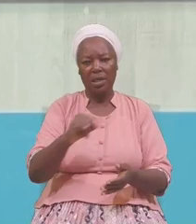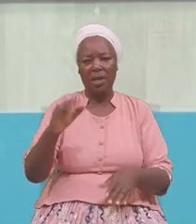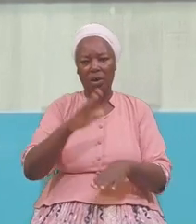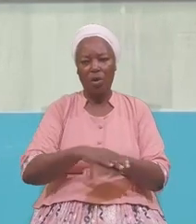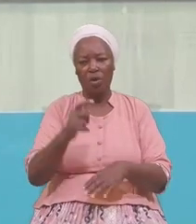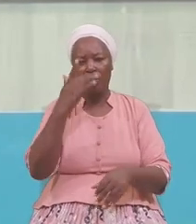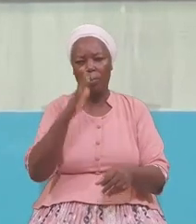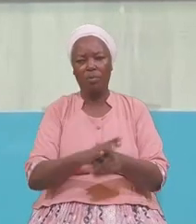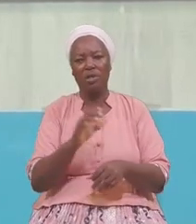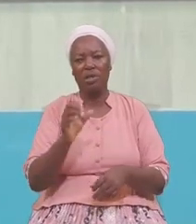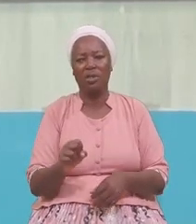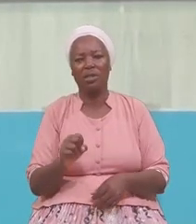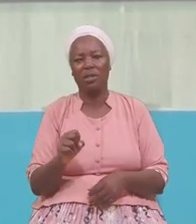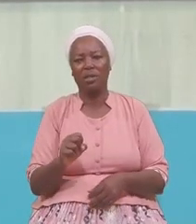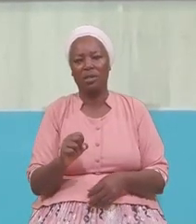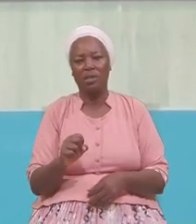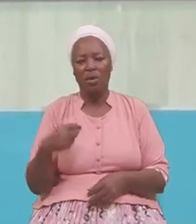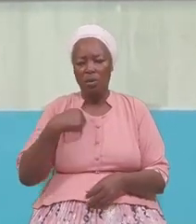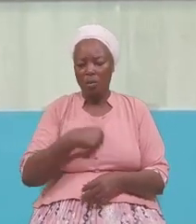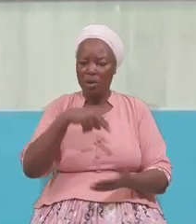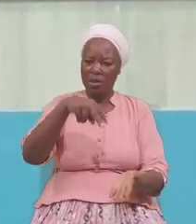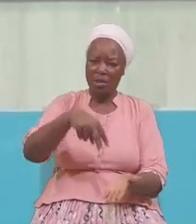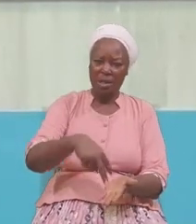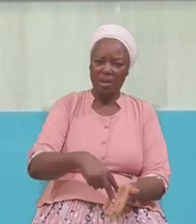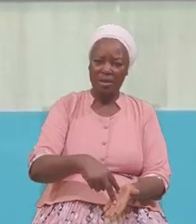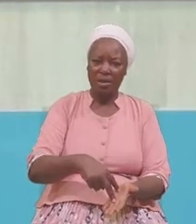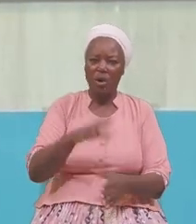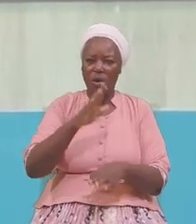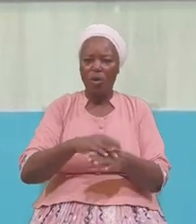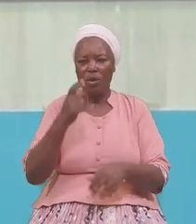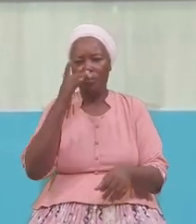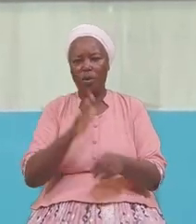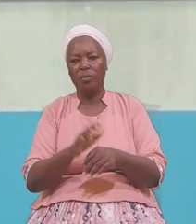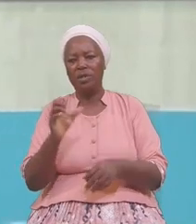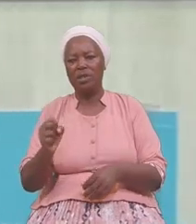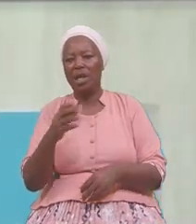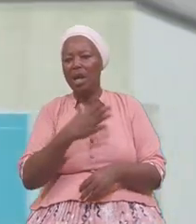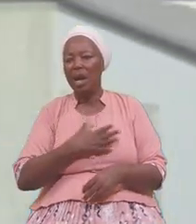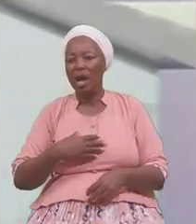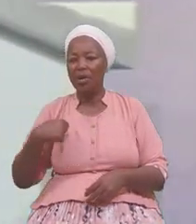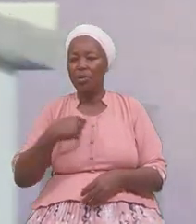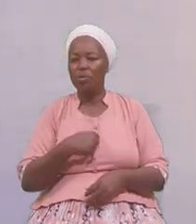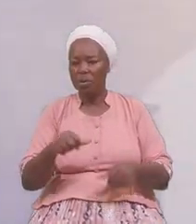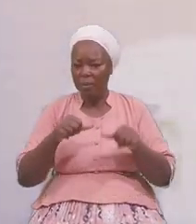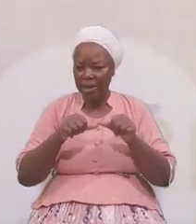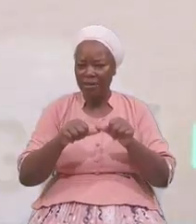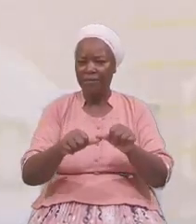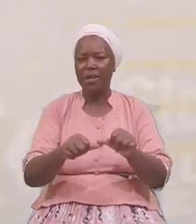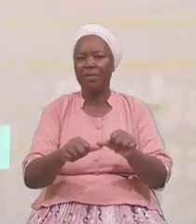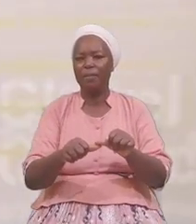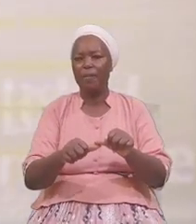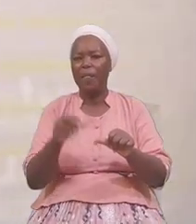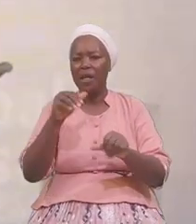on the promises. We stand on the promises and we persevere